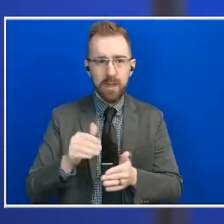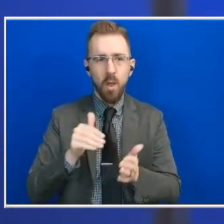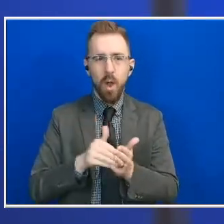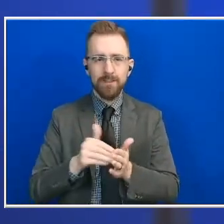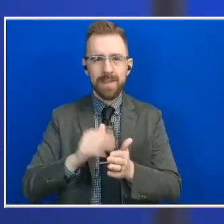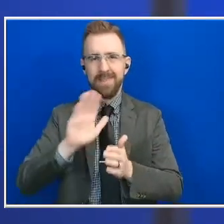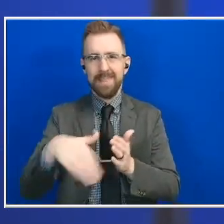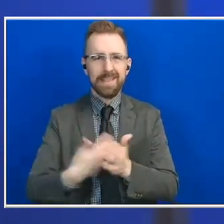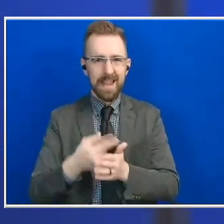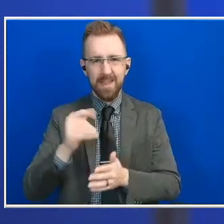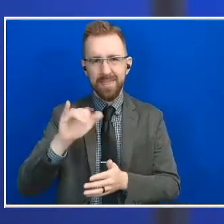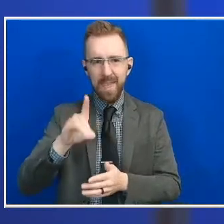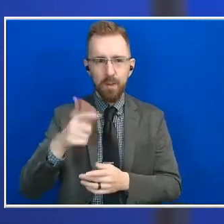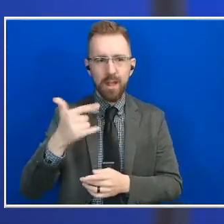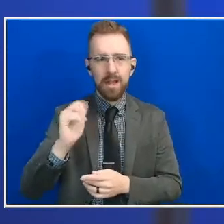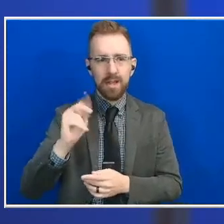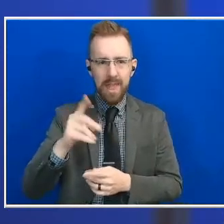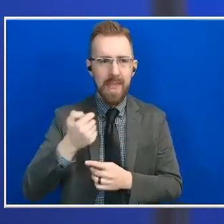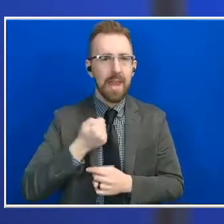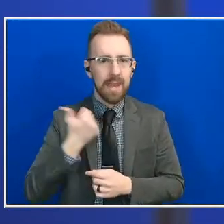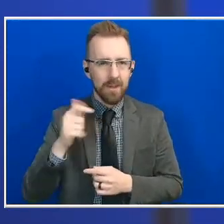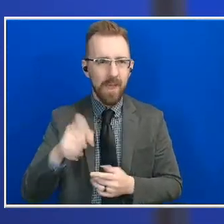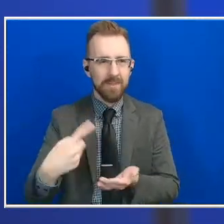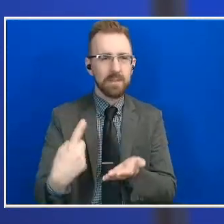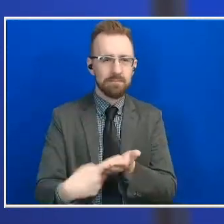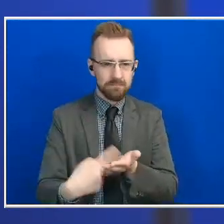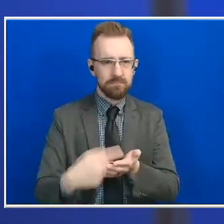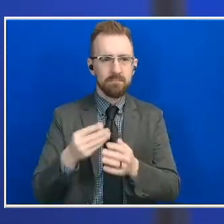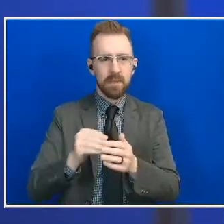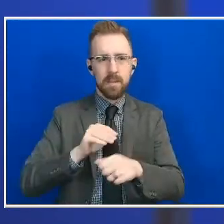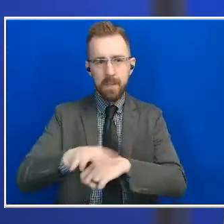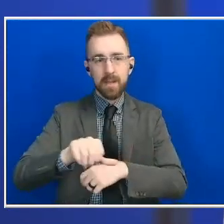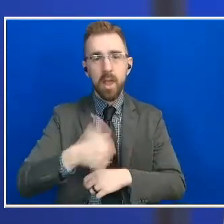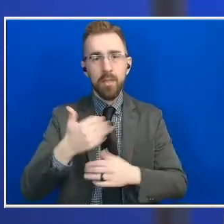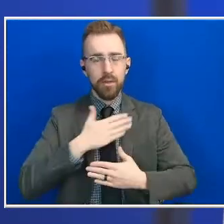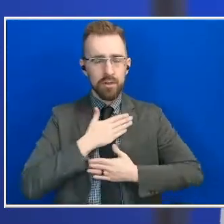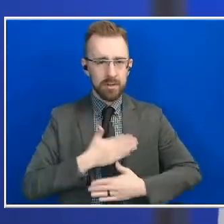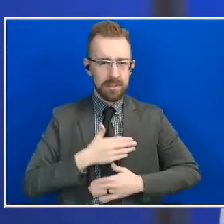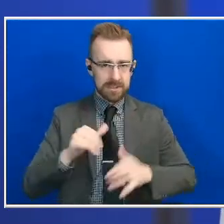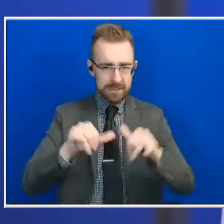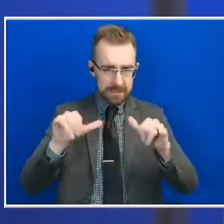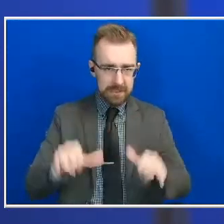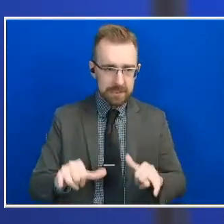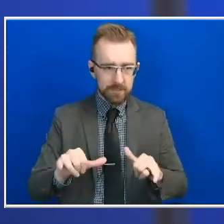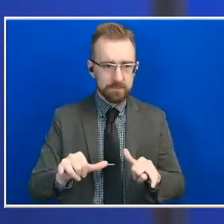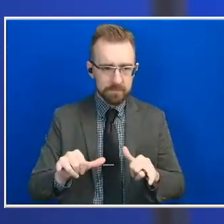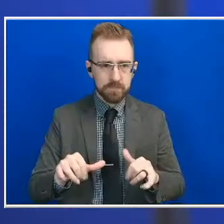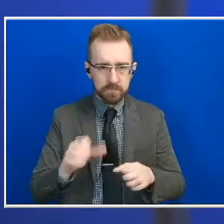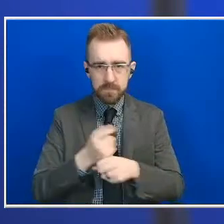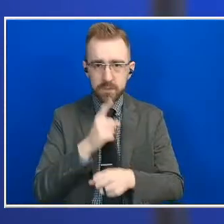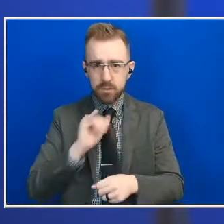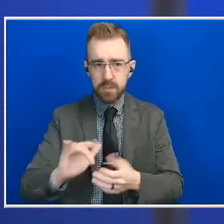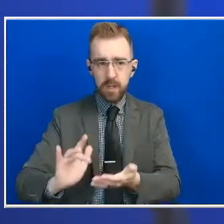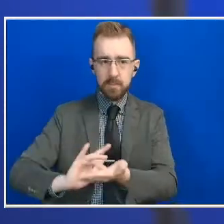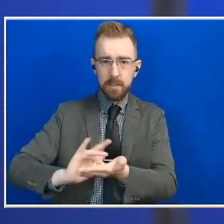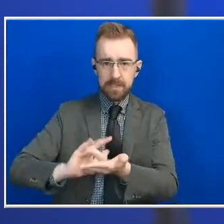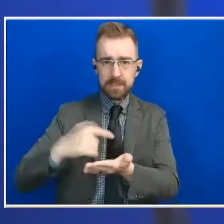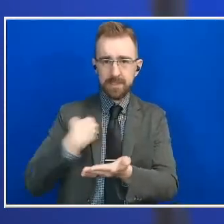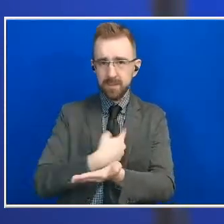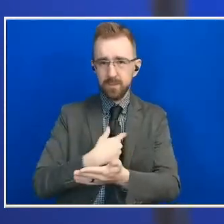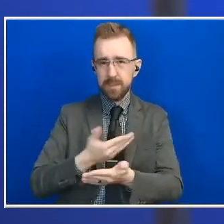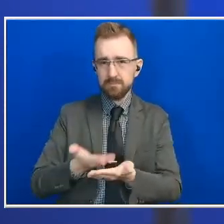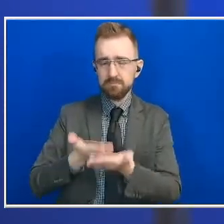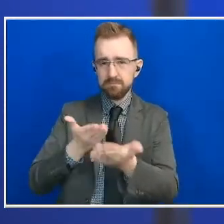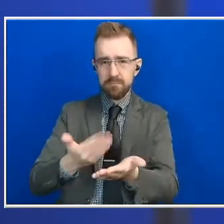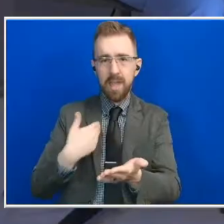And that's where we have to talk about impacting other organ systems and making sure that that medication that we start people on, that we have them on the right